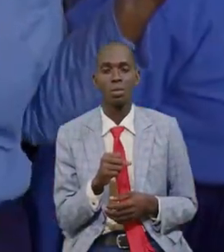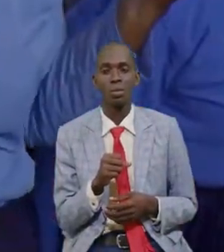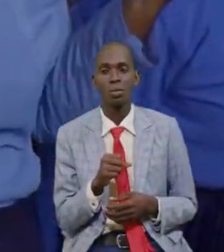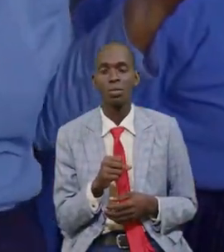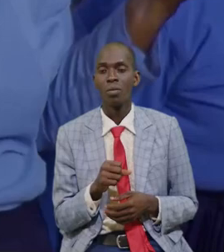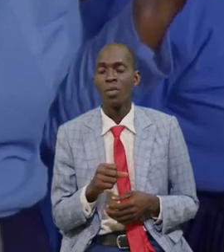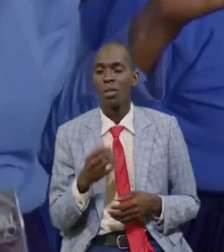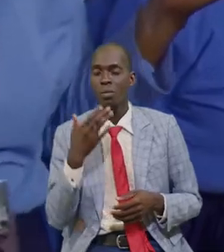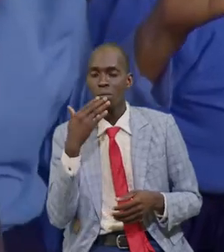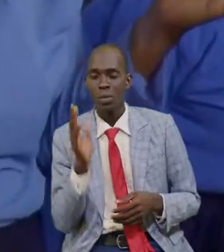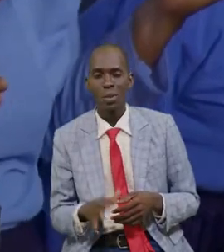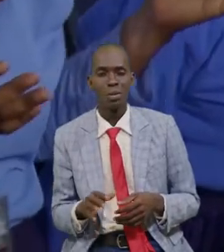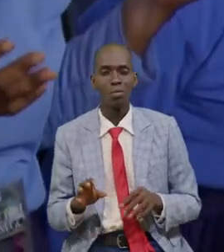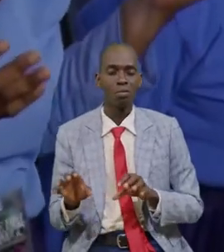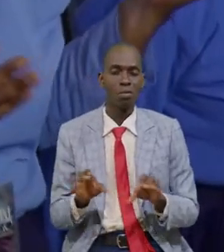atrocities,